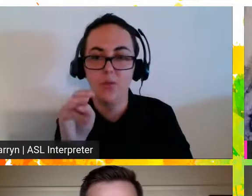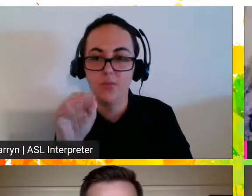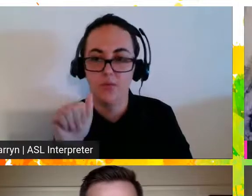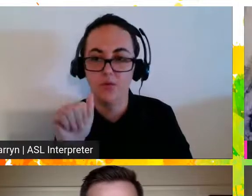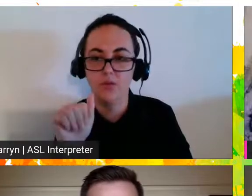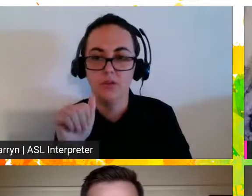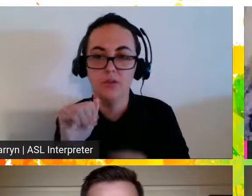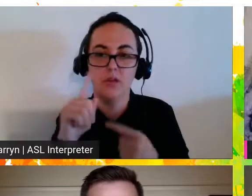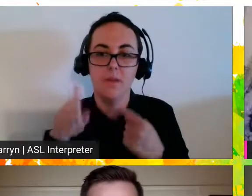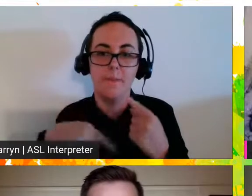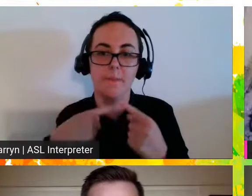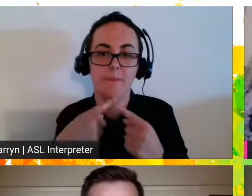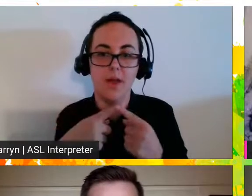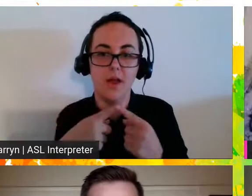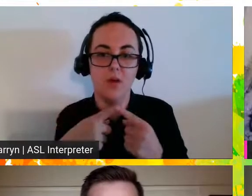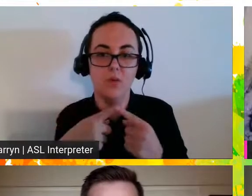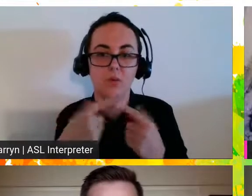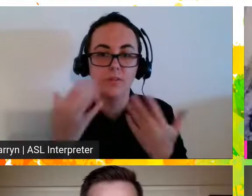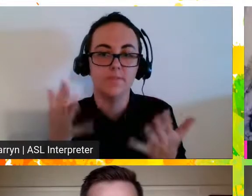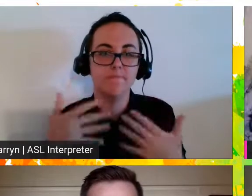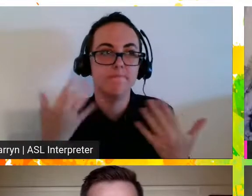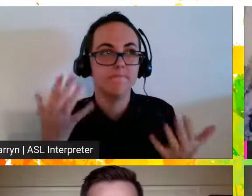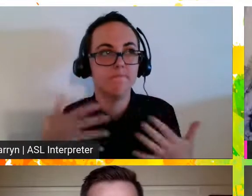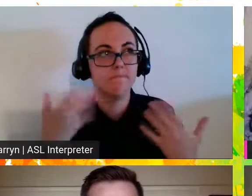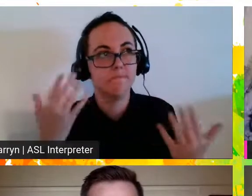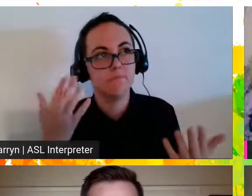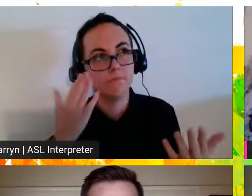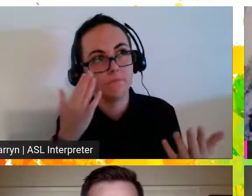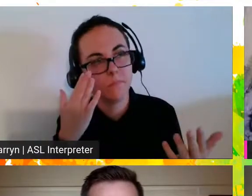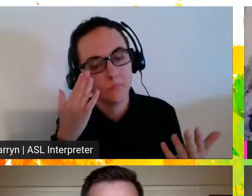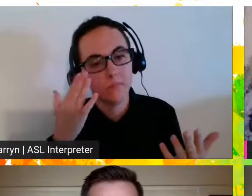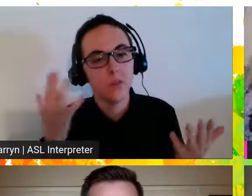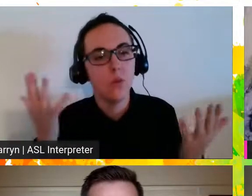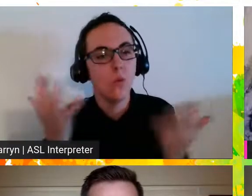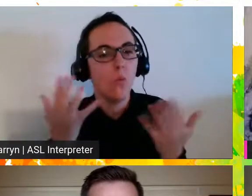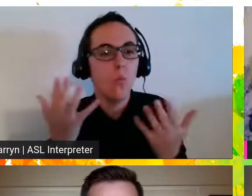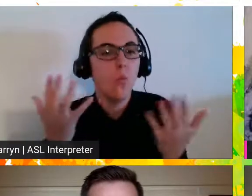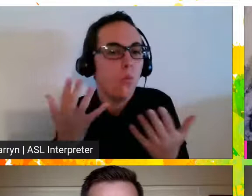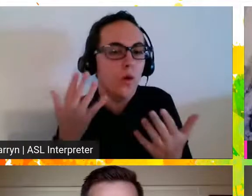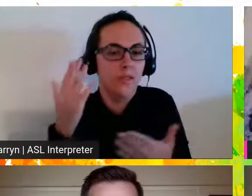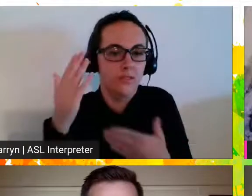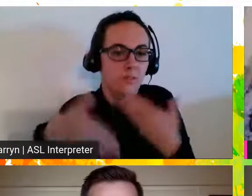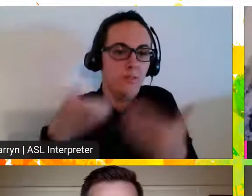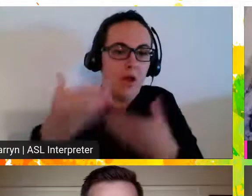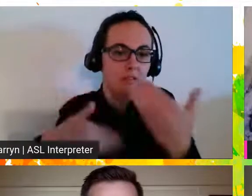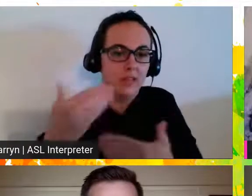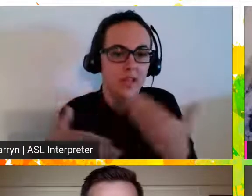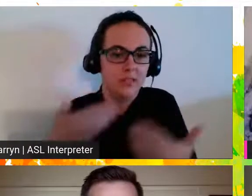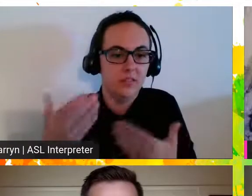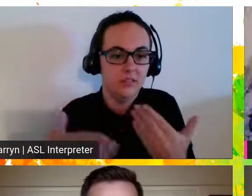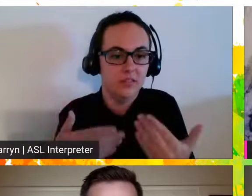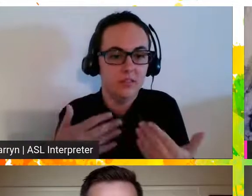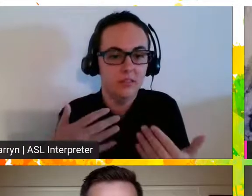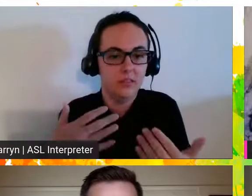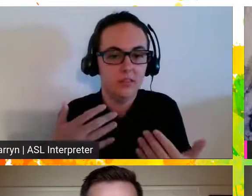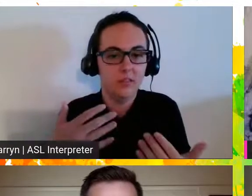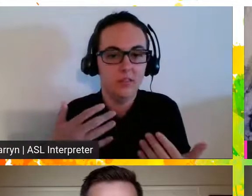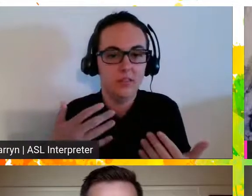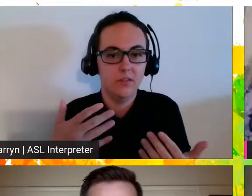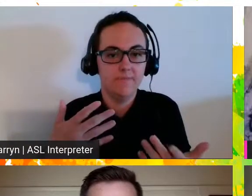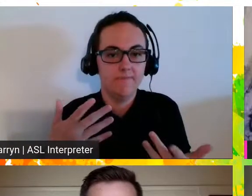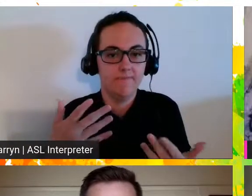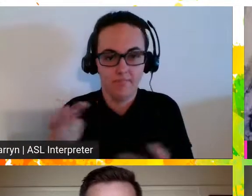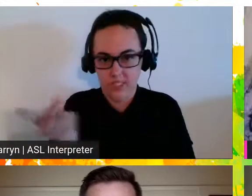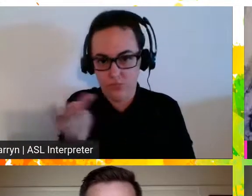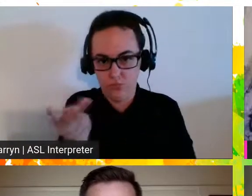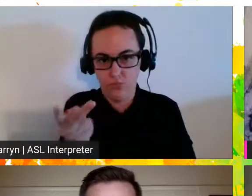of, what goes in? What is the process that goes through, that you as